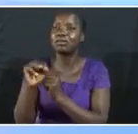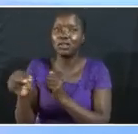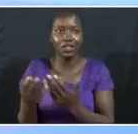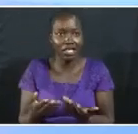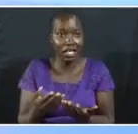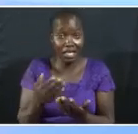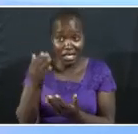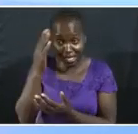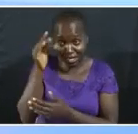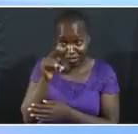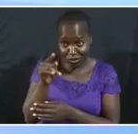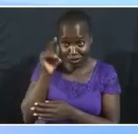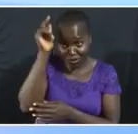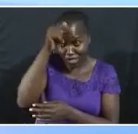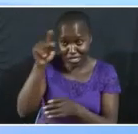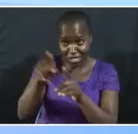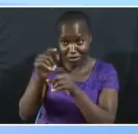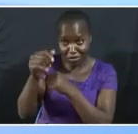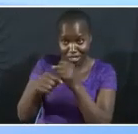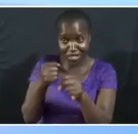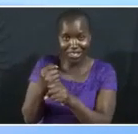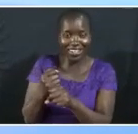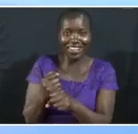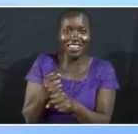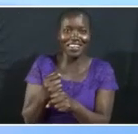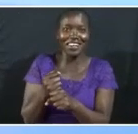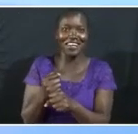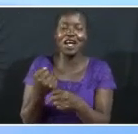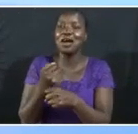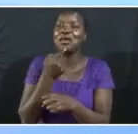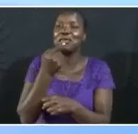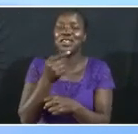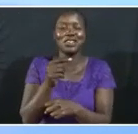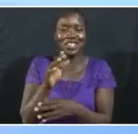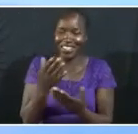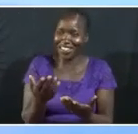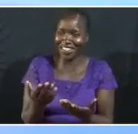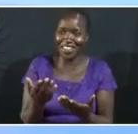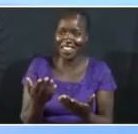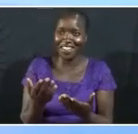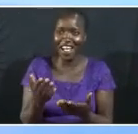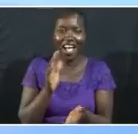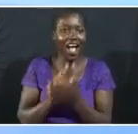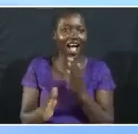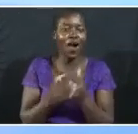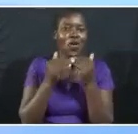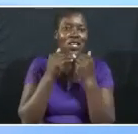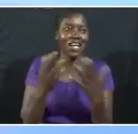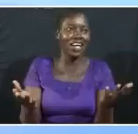I know you graduated the same year, I'll make sure it doesn't work. Kuna mali mnaenda.